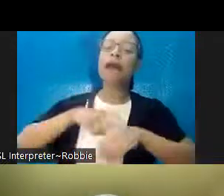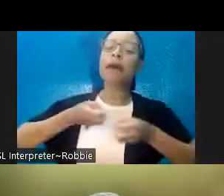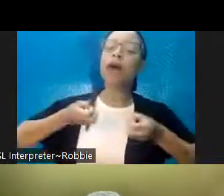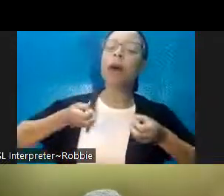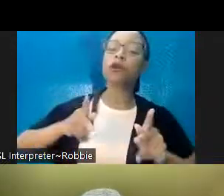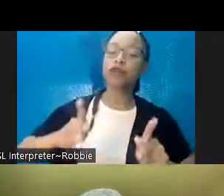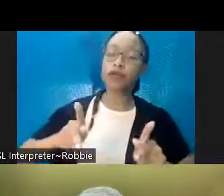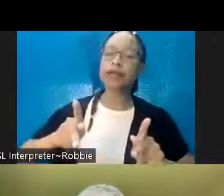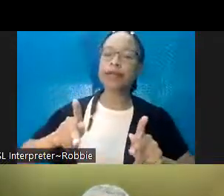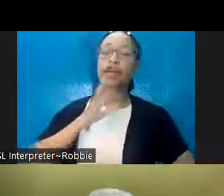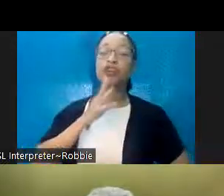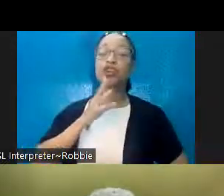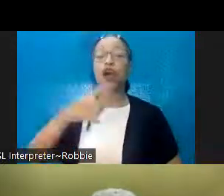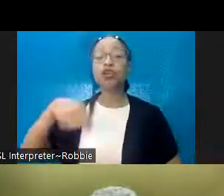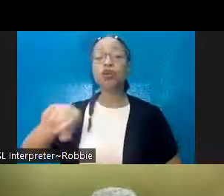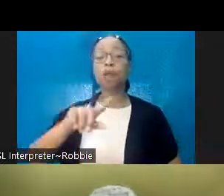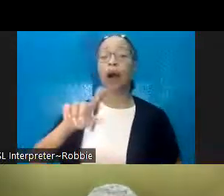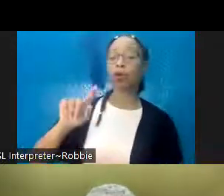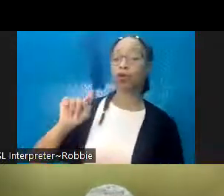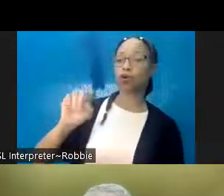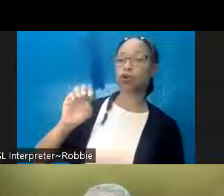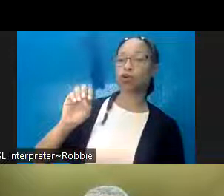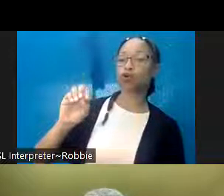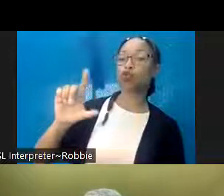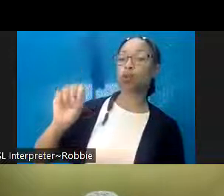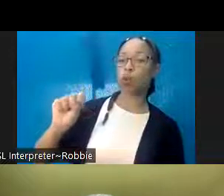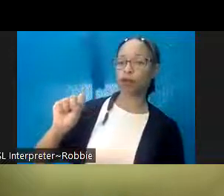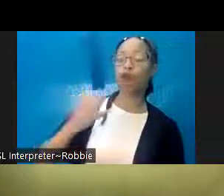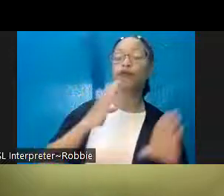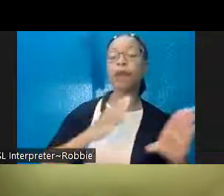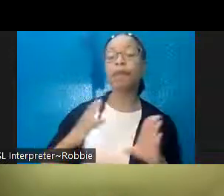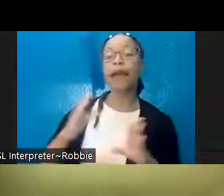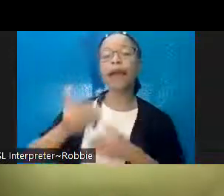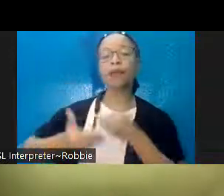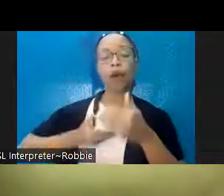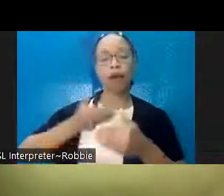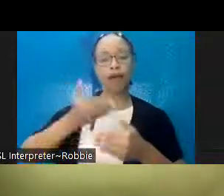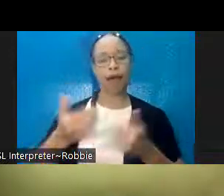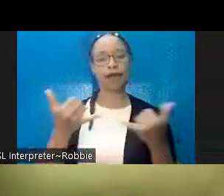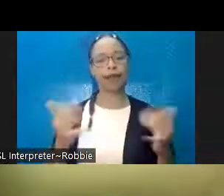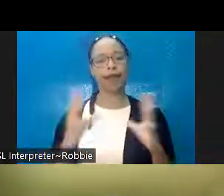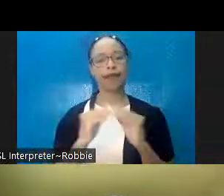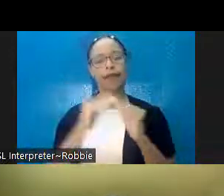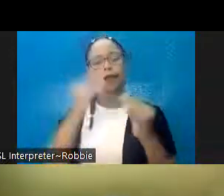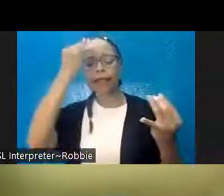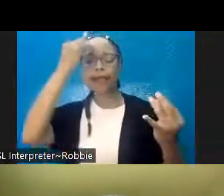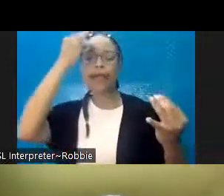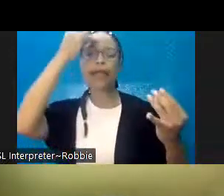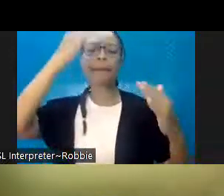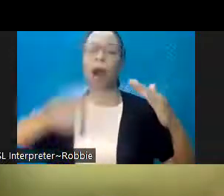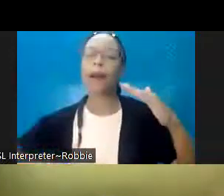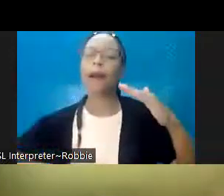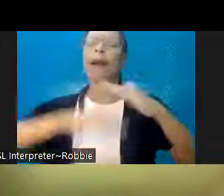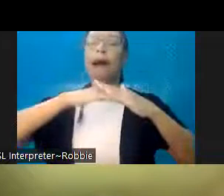opportunity to talk to you all about tools, right? Tools for the planning process. And today's session is thinking about capacities